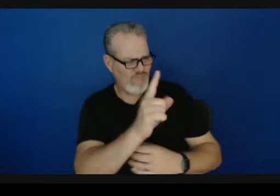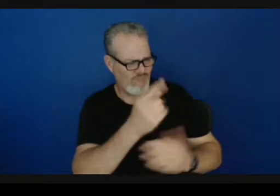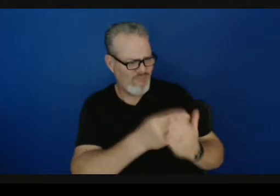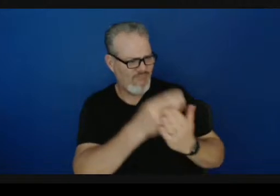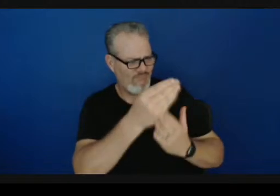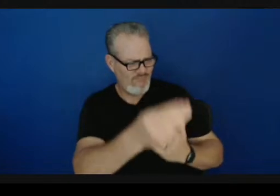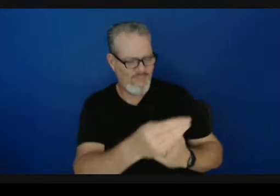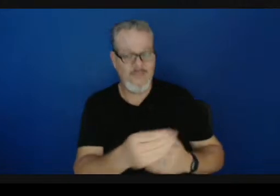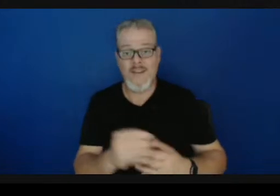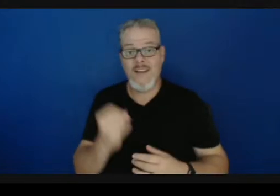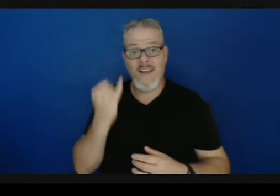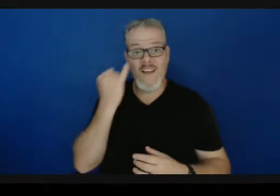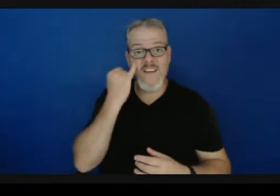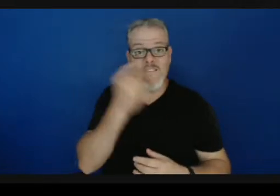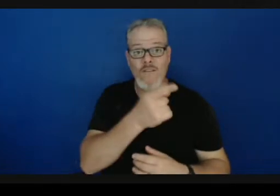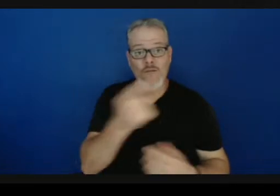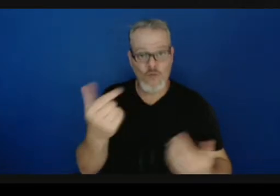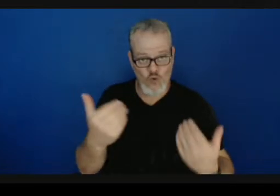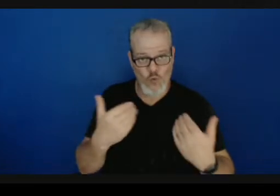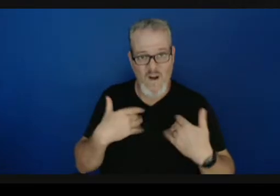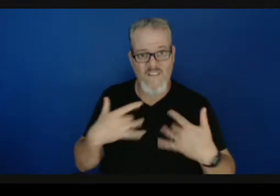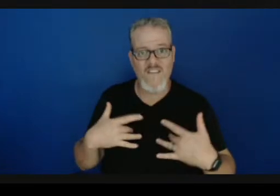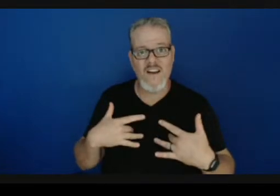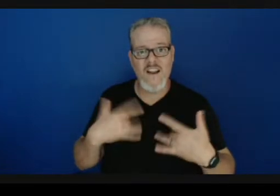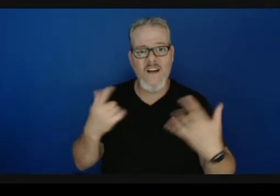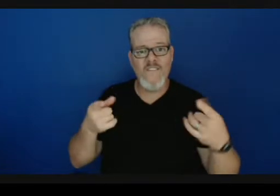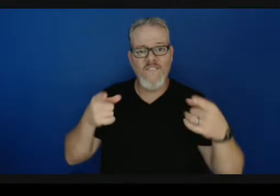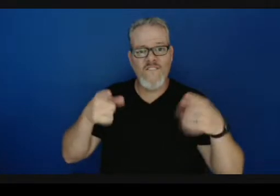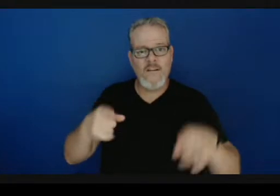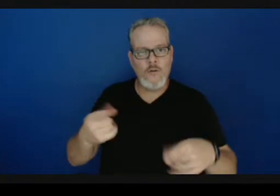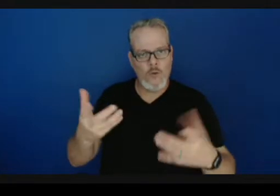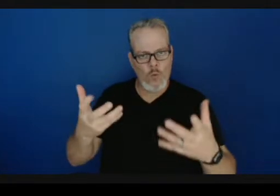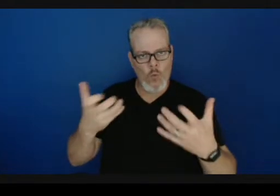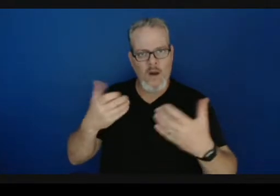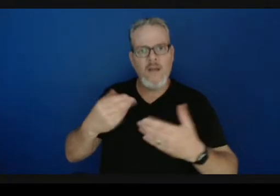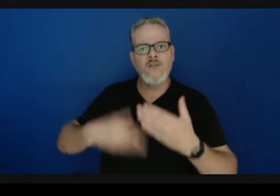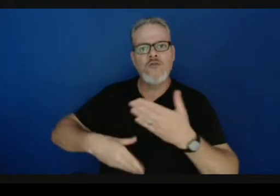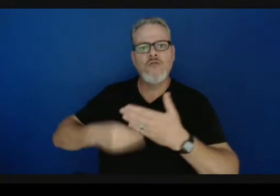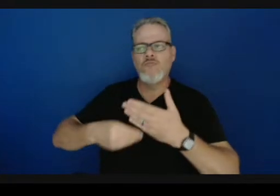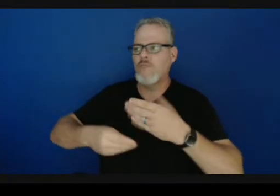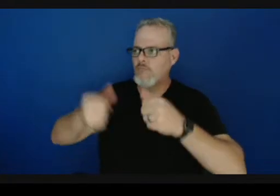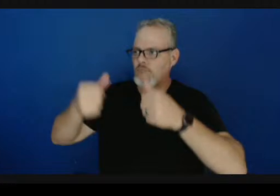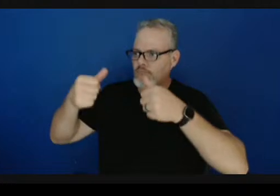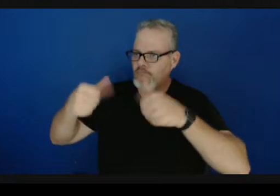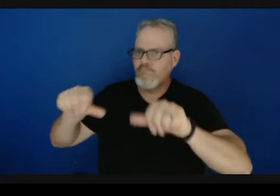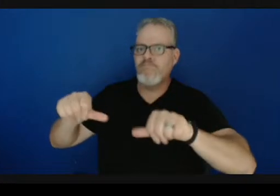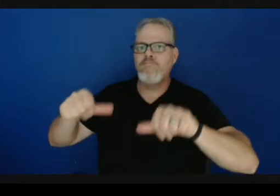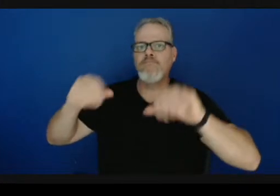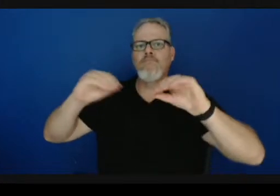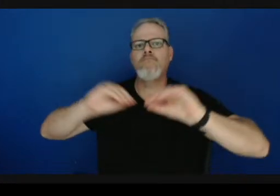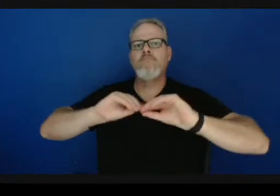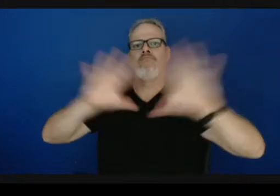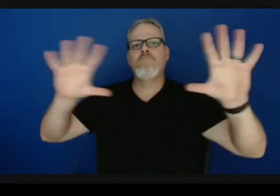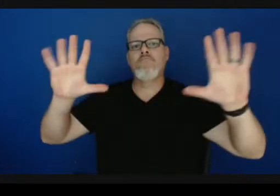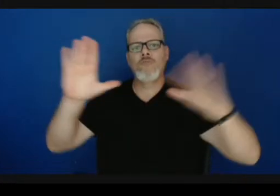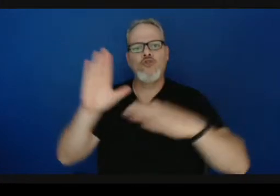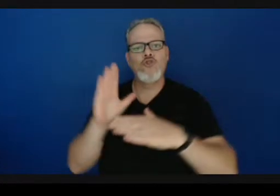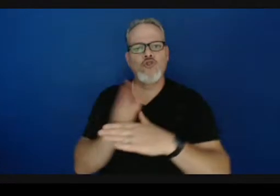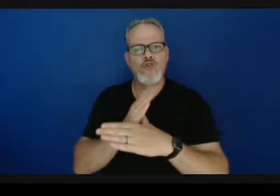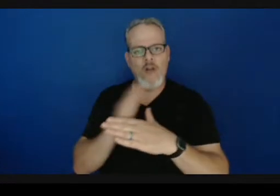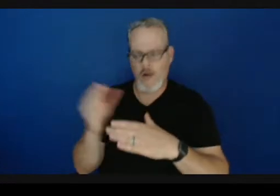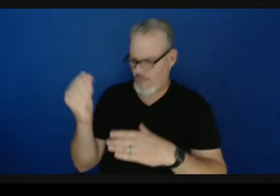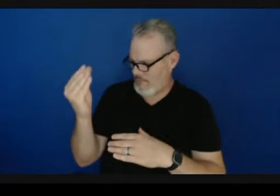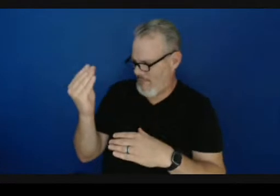If you have an event that you would like to have us post up on Community Corner, reach out to us at contact@hveri.org and we'll see what we can